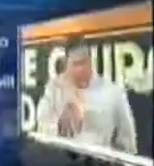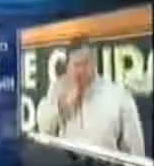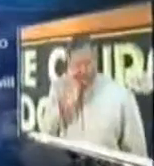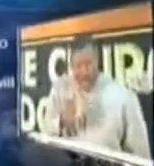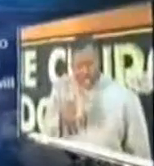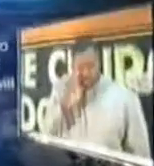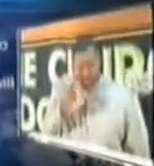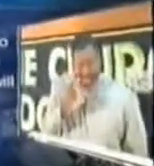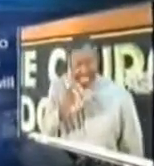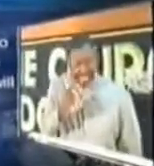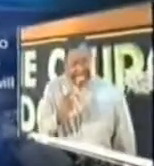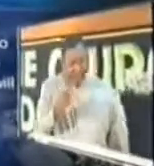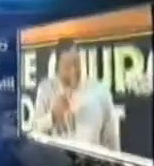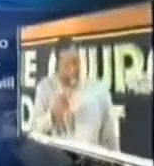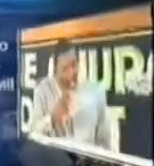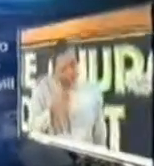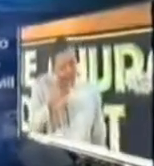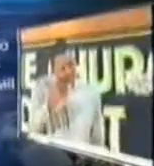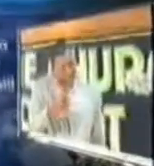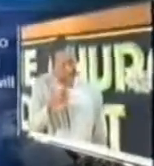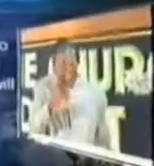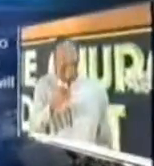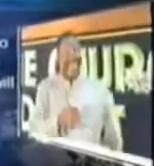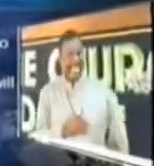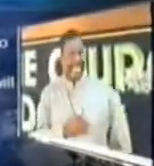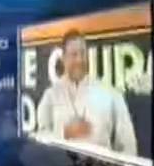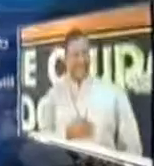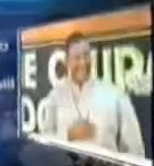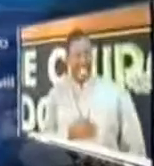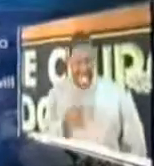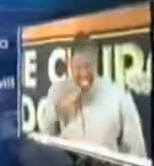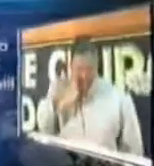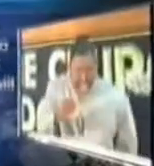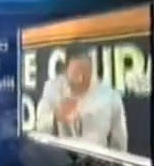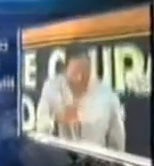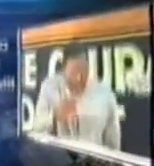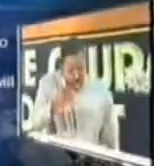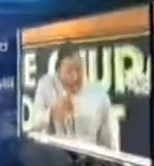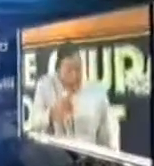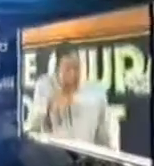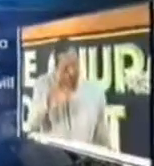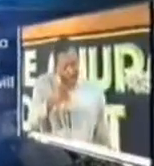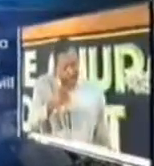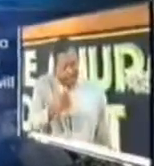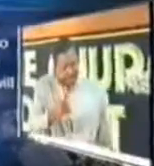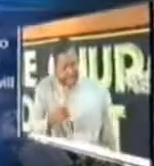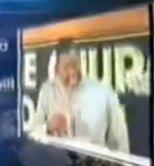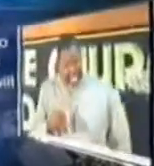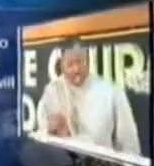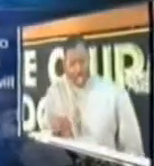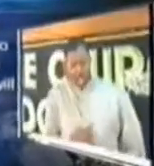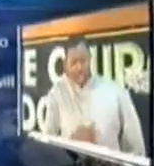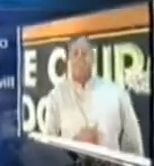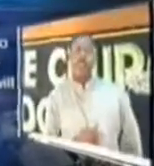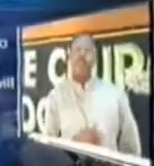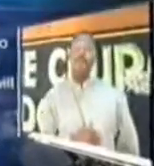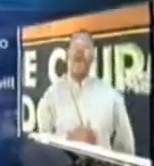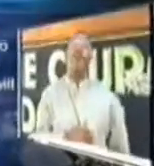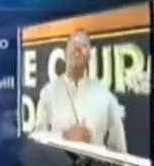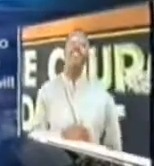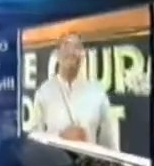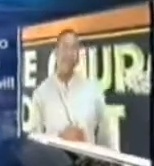who sows sparingly will also reap sparingly and he who sows bountifully will also